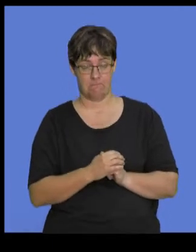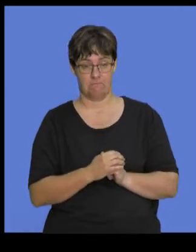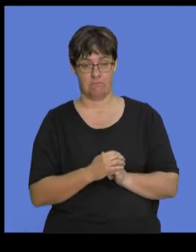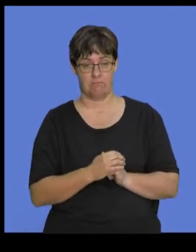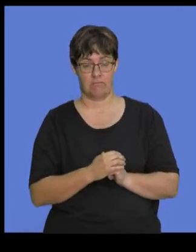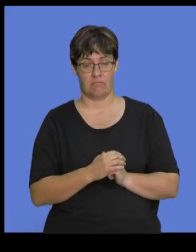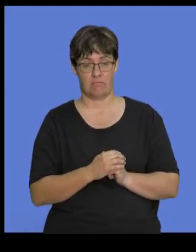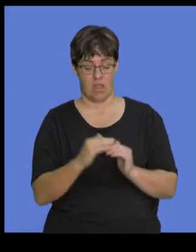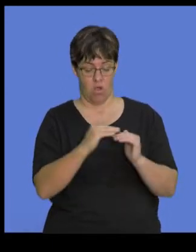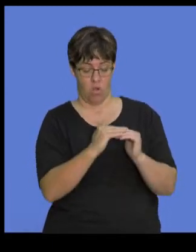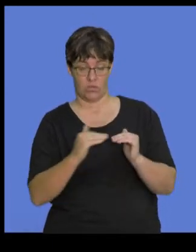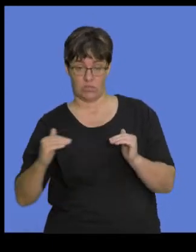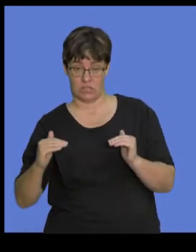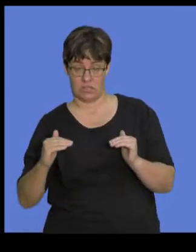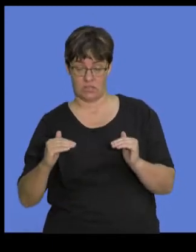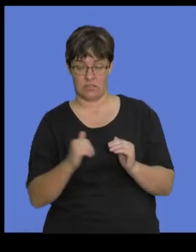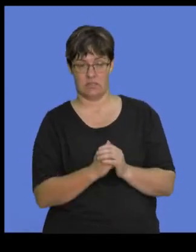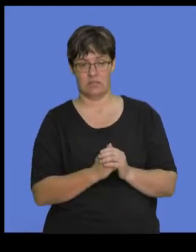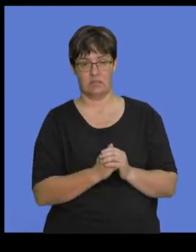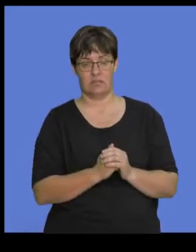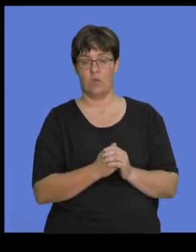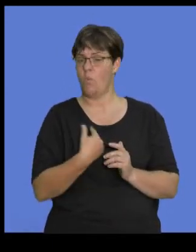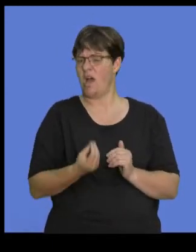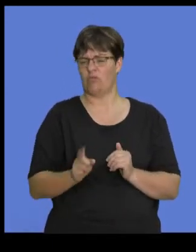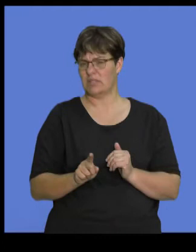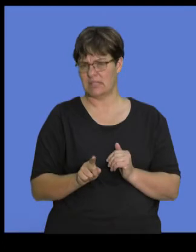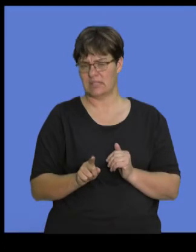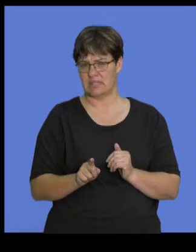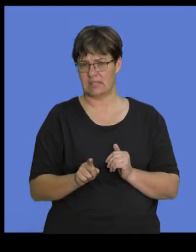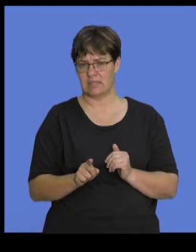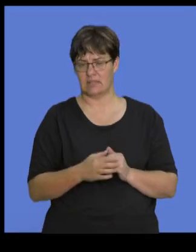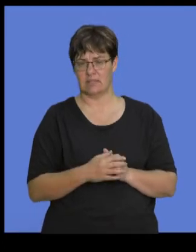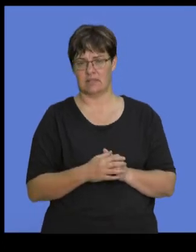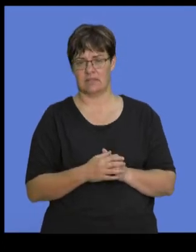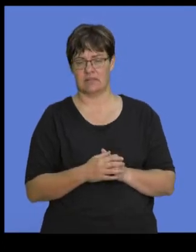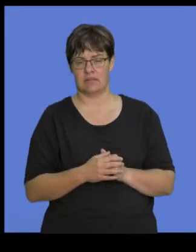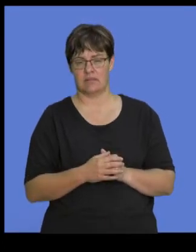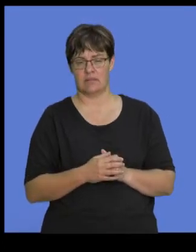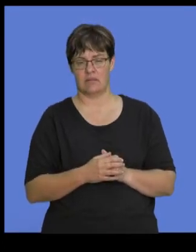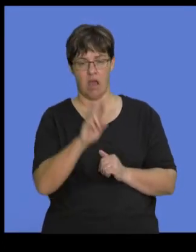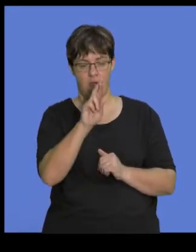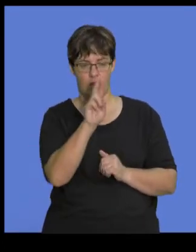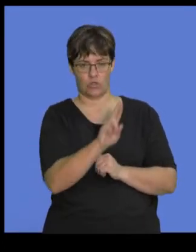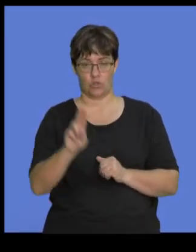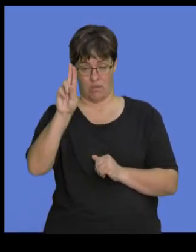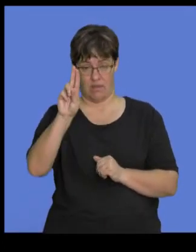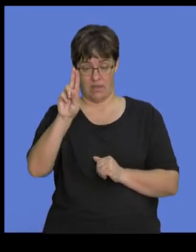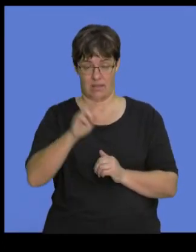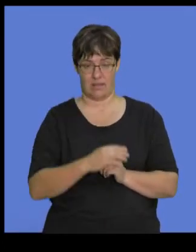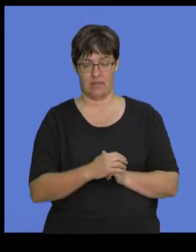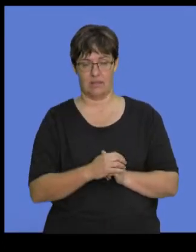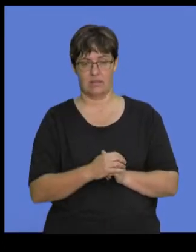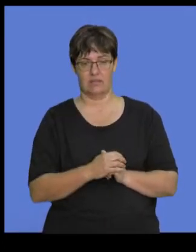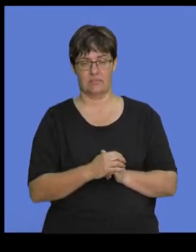right? And then on the horizontal axis, what do we have? We've got the square of the distance, all